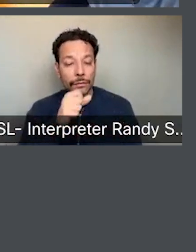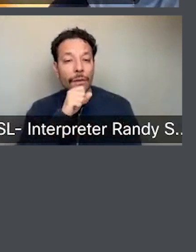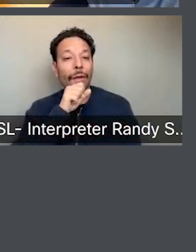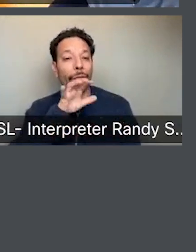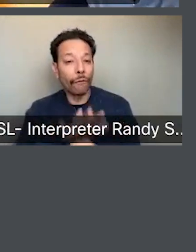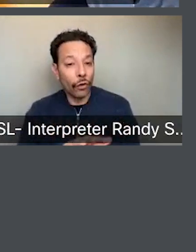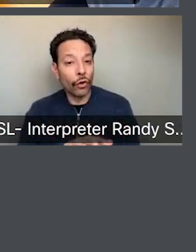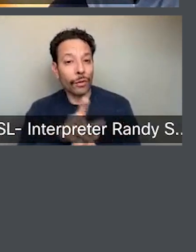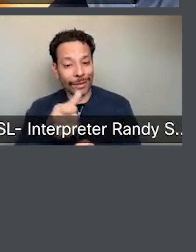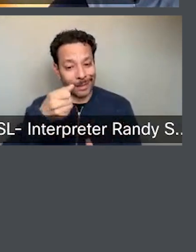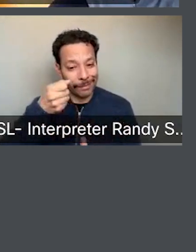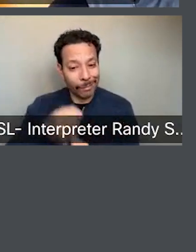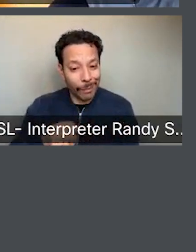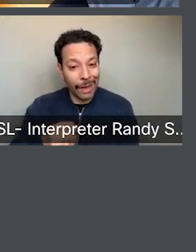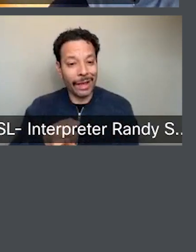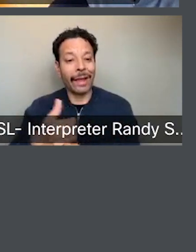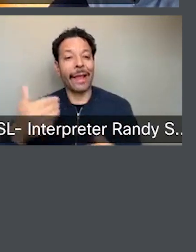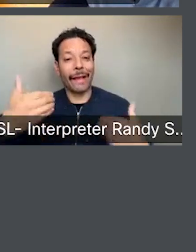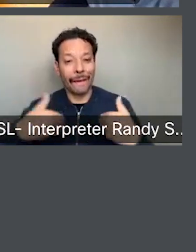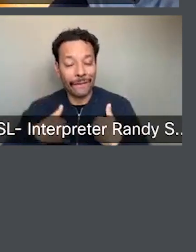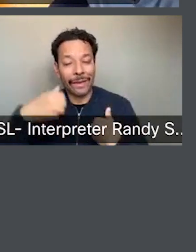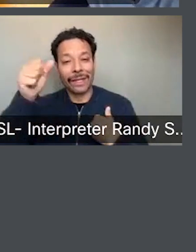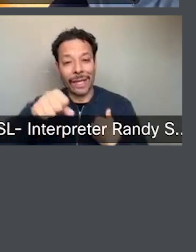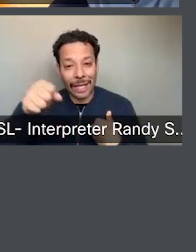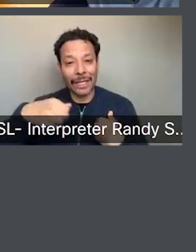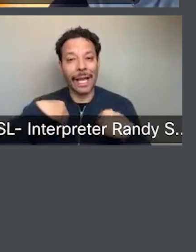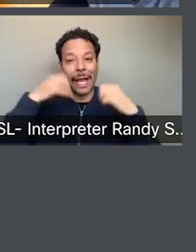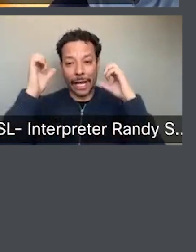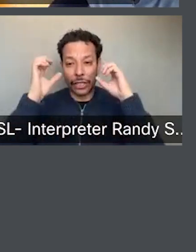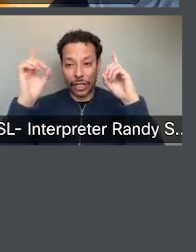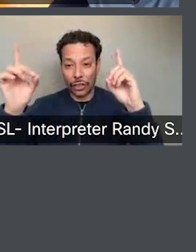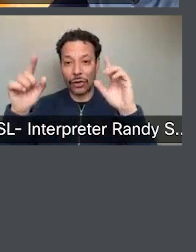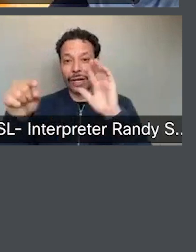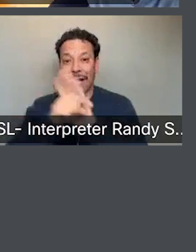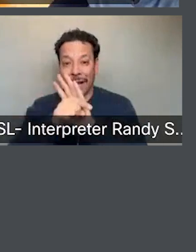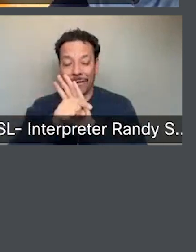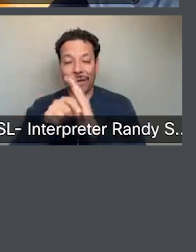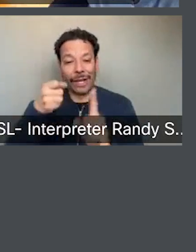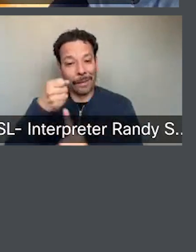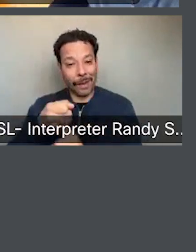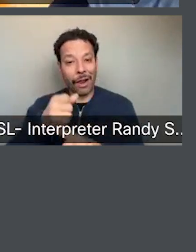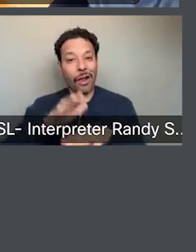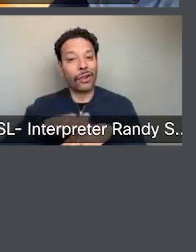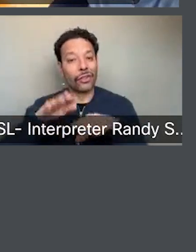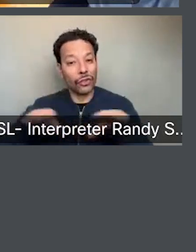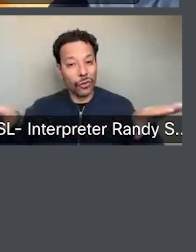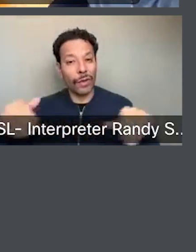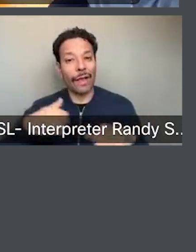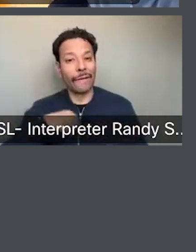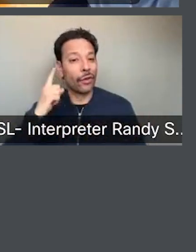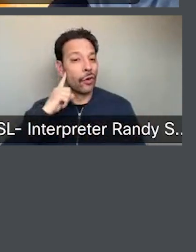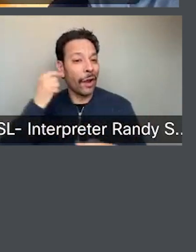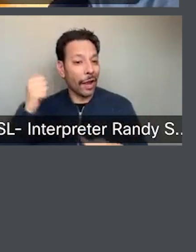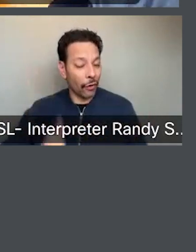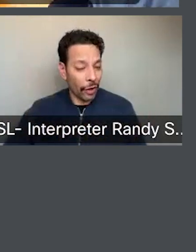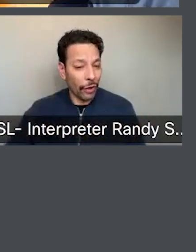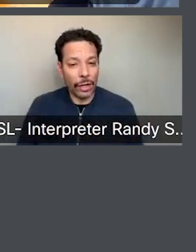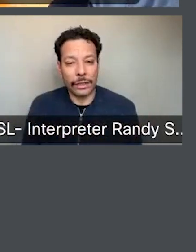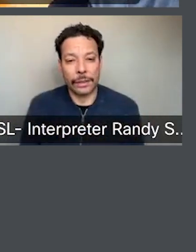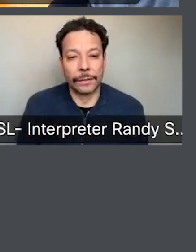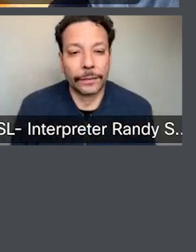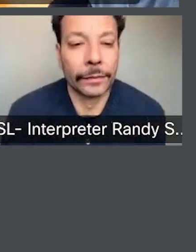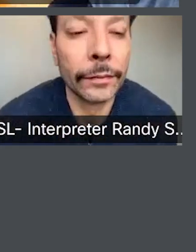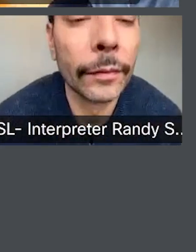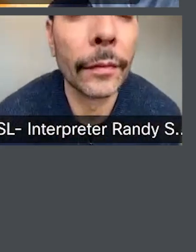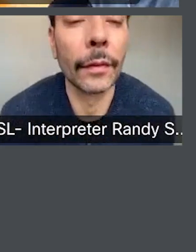that there is an negative educational impact on children with unilateral hearing loss. So I think